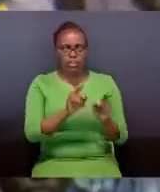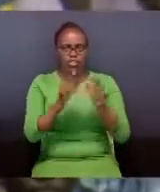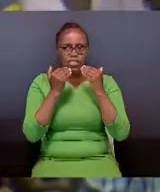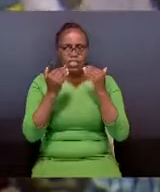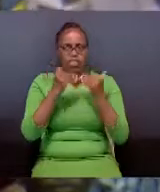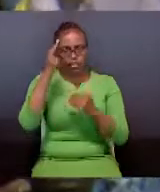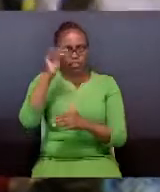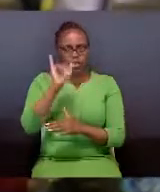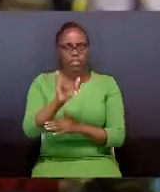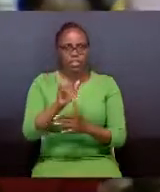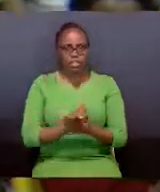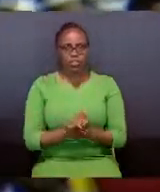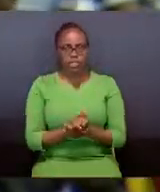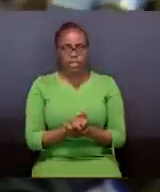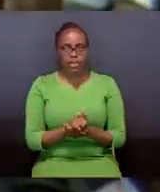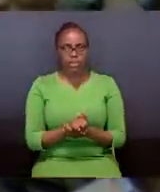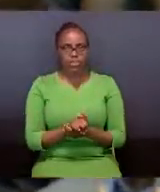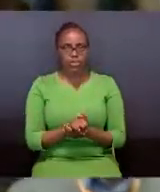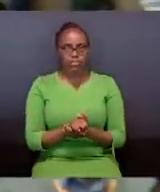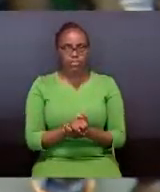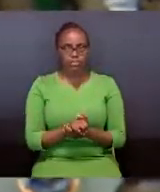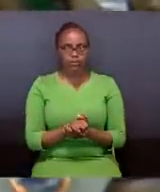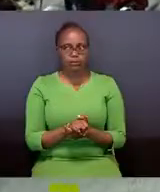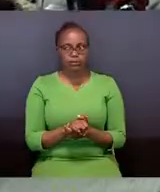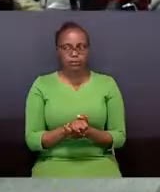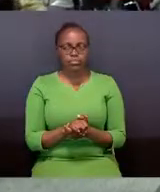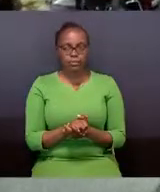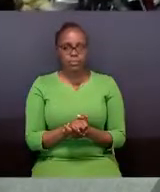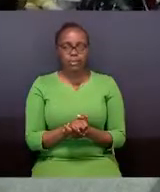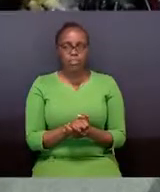that. I will hand over now to your excellencies.